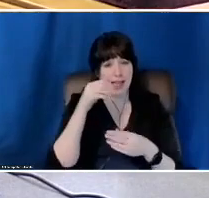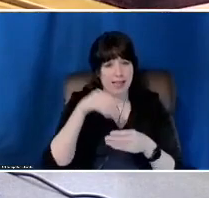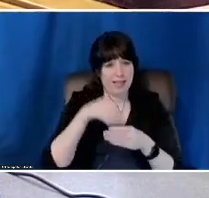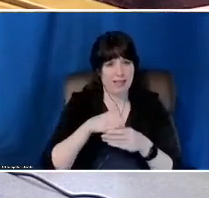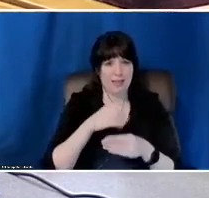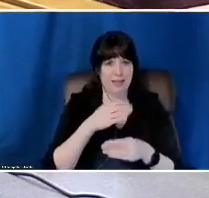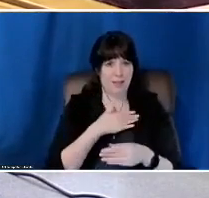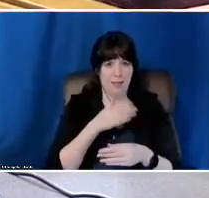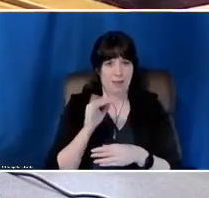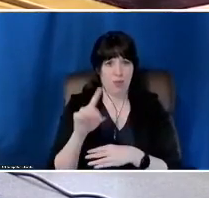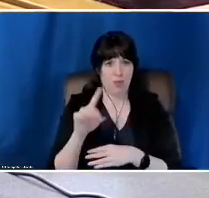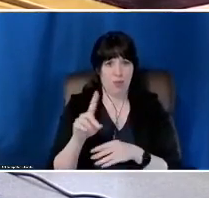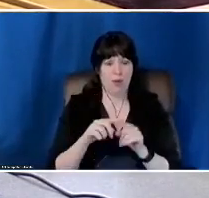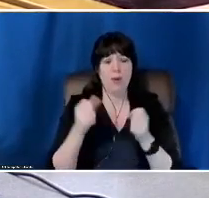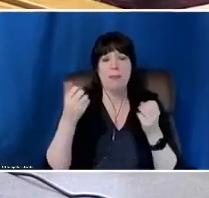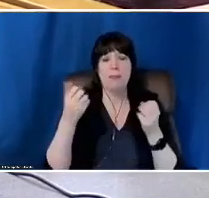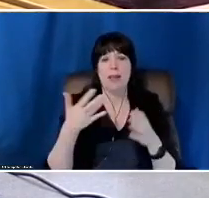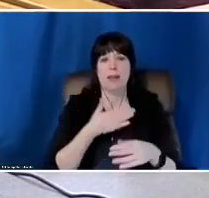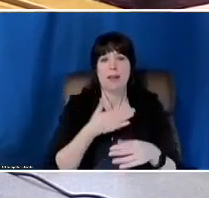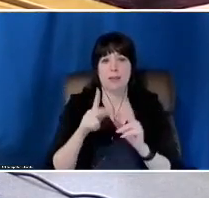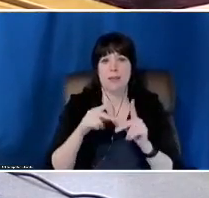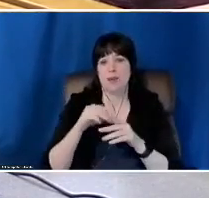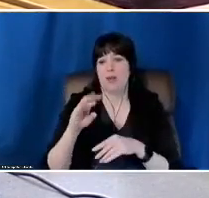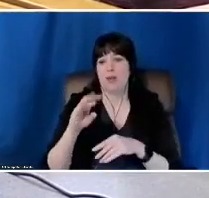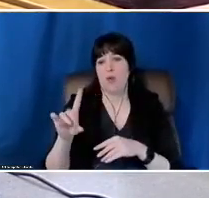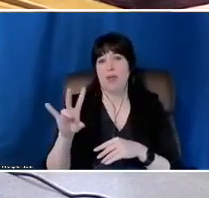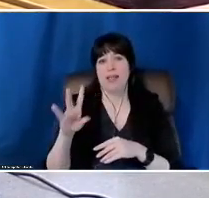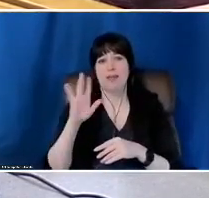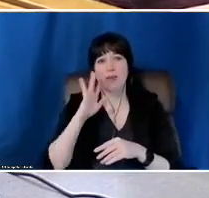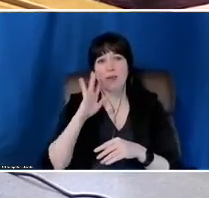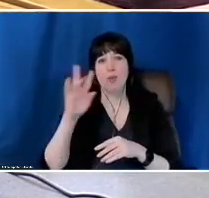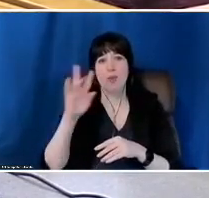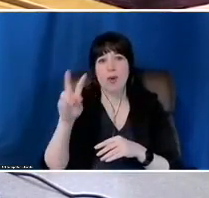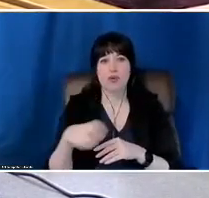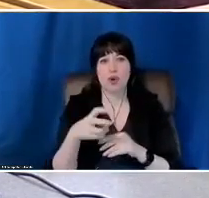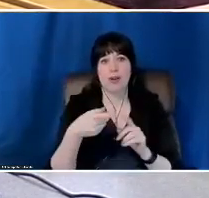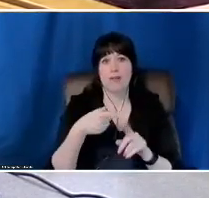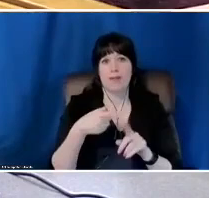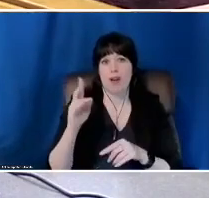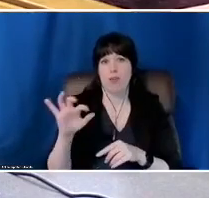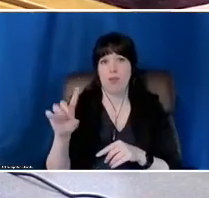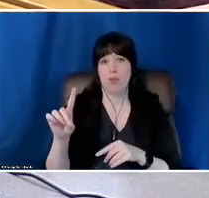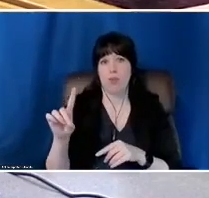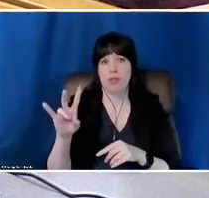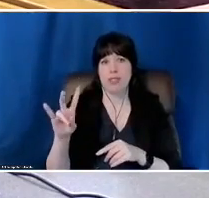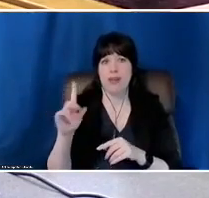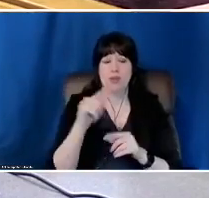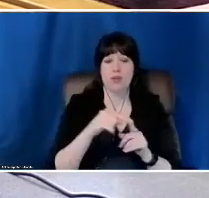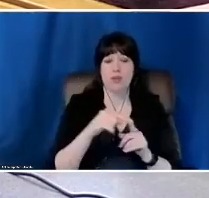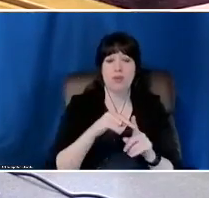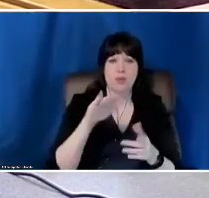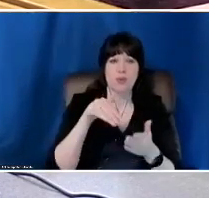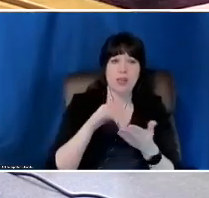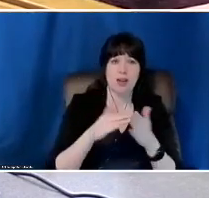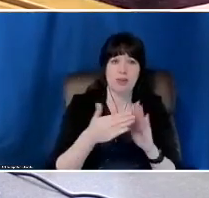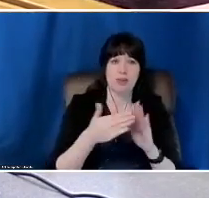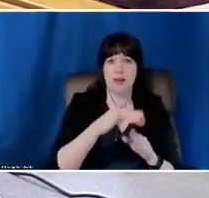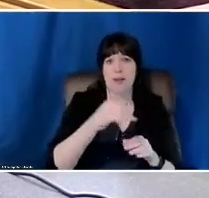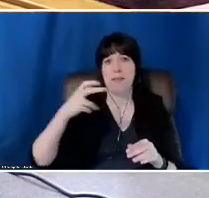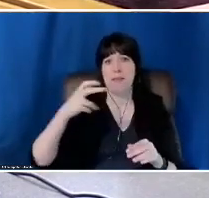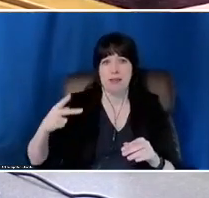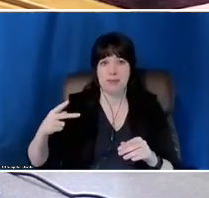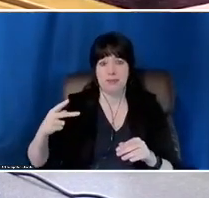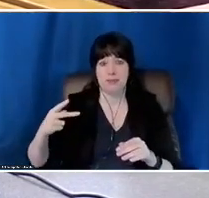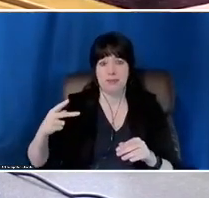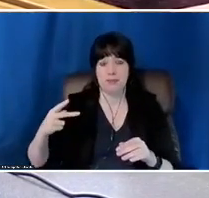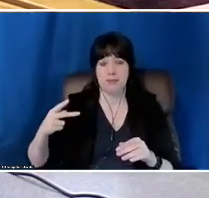make that journey from Ward 7 to downtown and back again. During the pandemic, many of us were working from